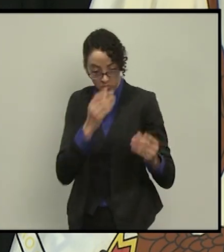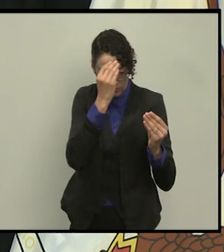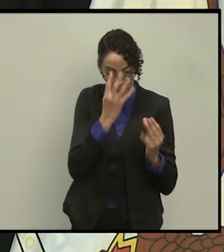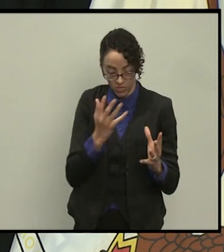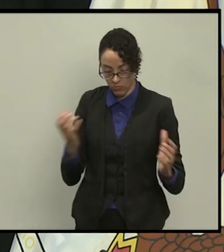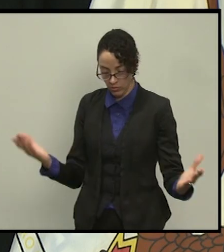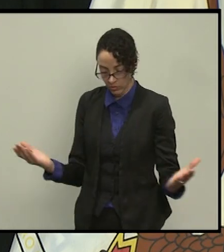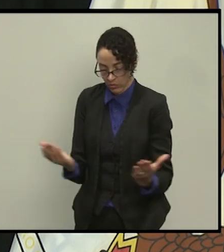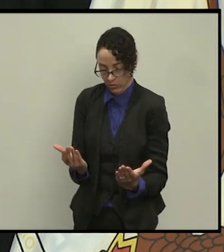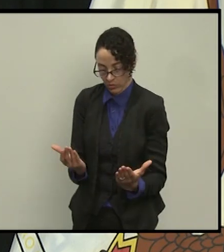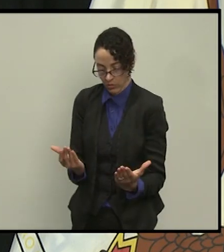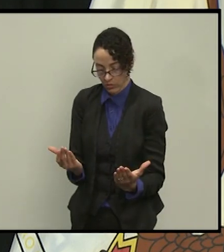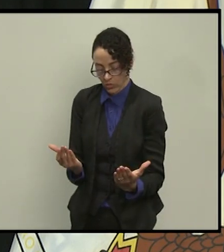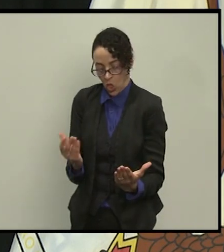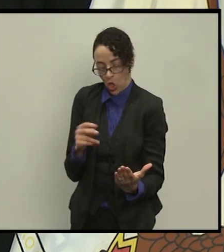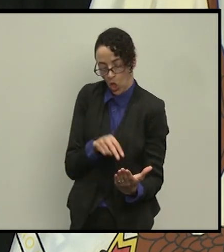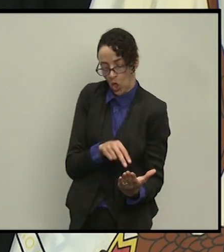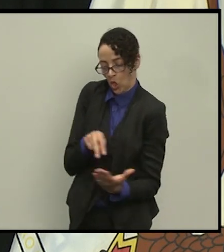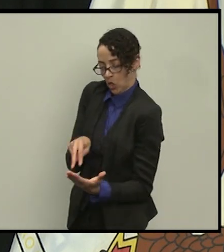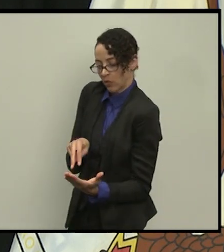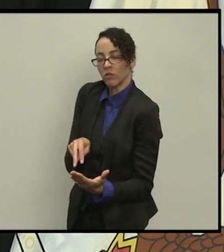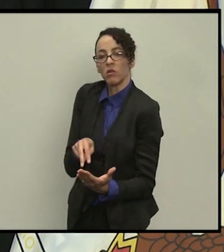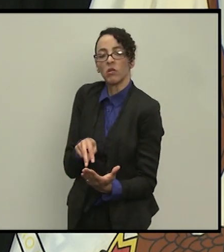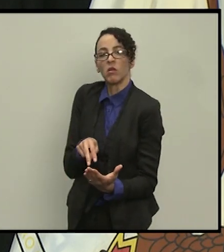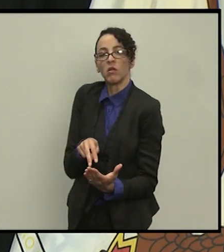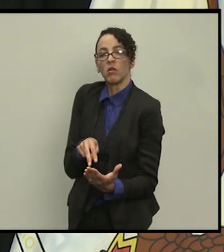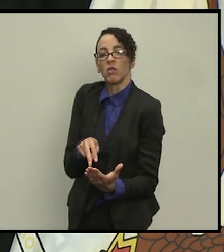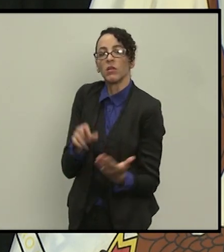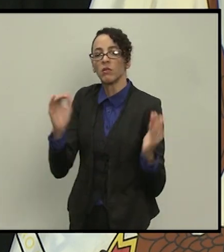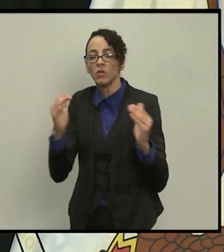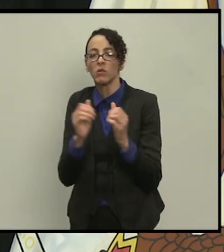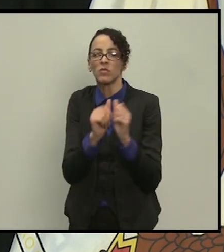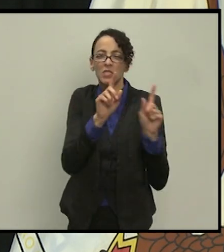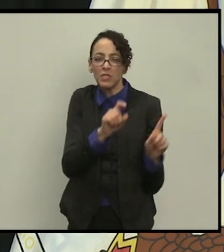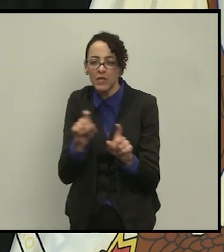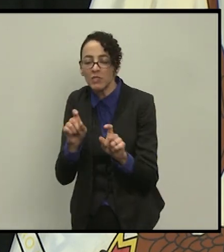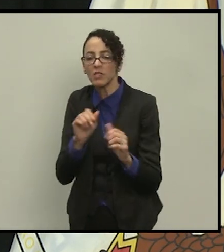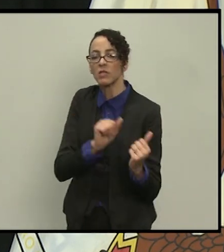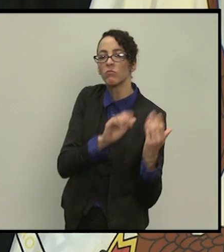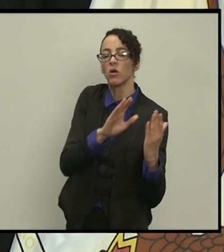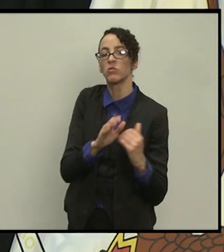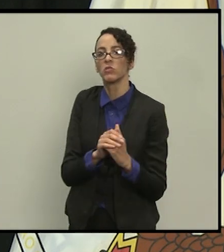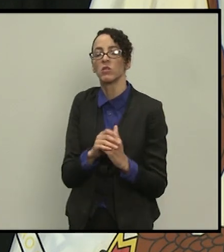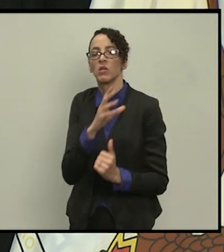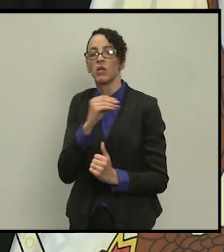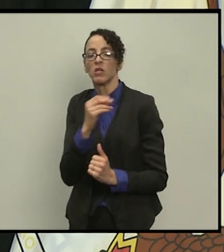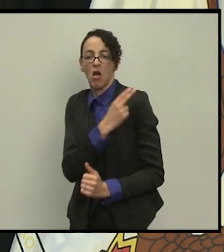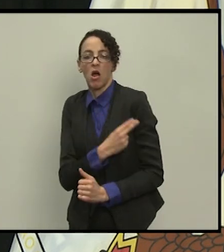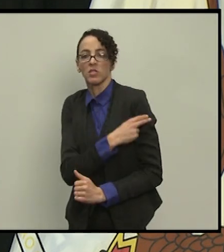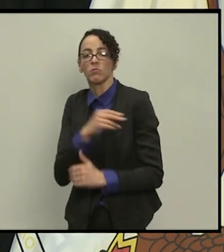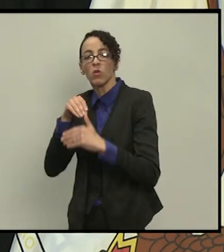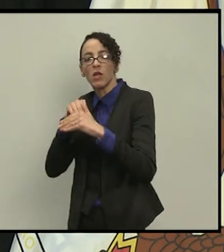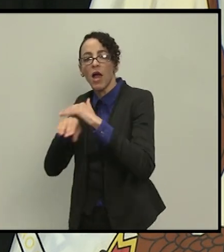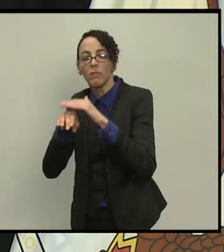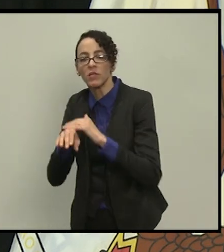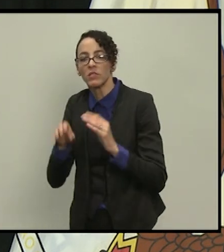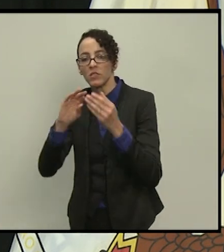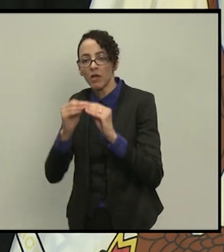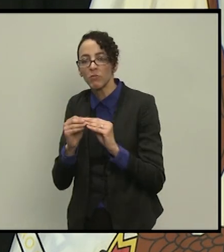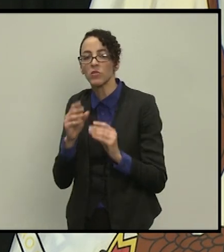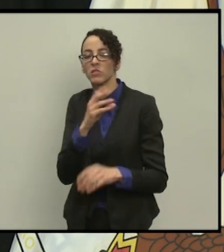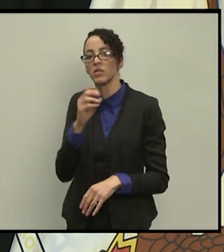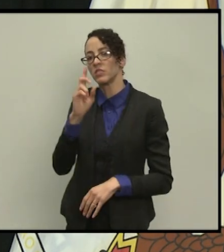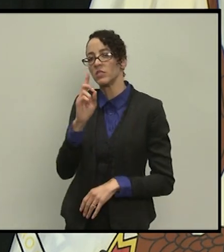form with hospital admission data in the hospitals that are under DPH's jurisdiction. And I hope to be able to share that data soon.